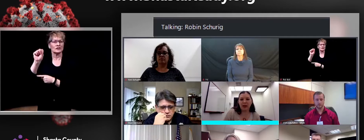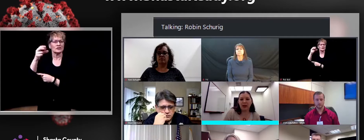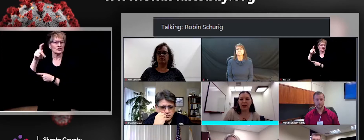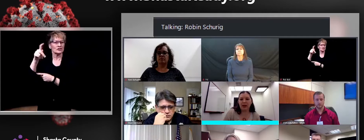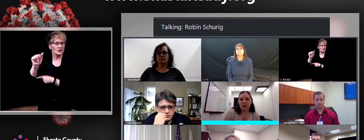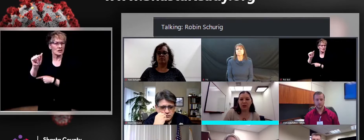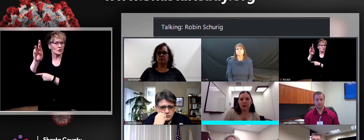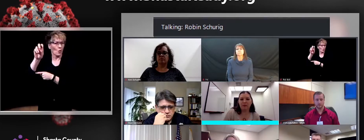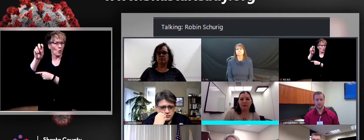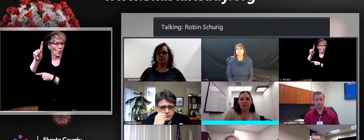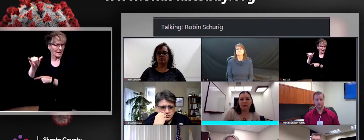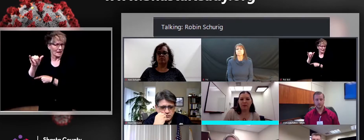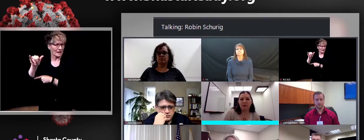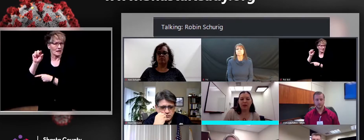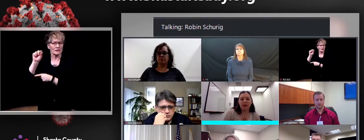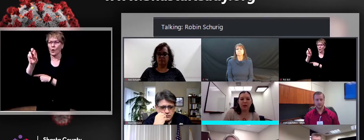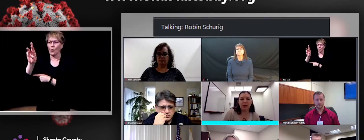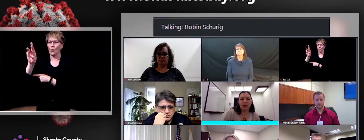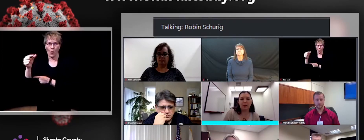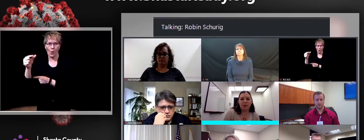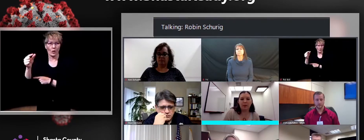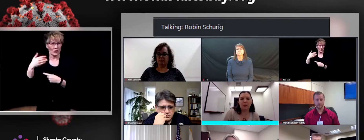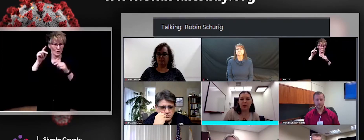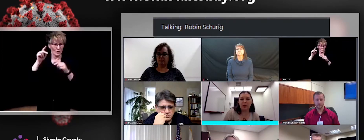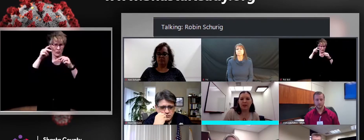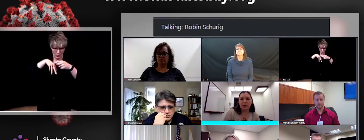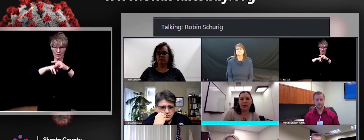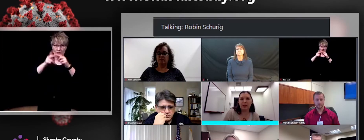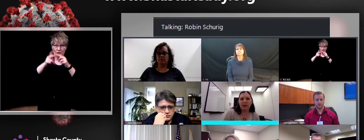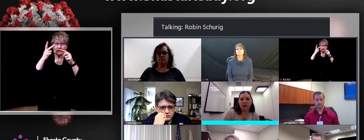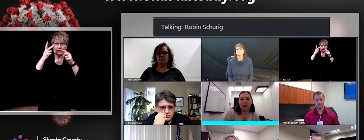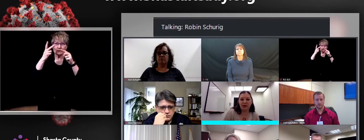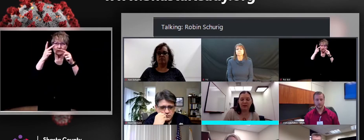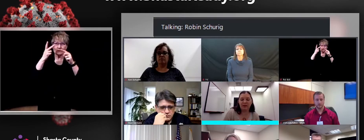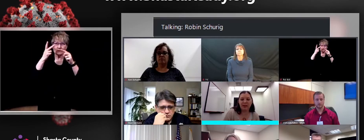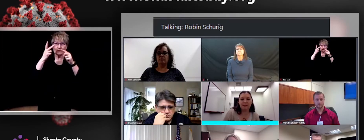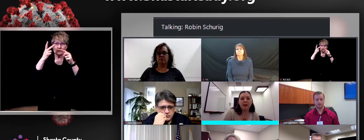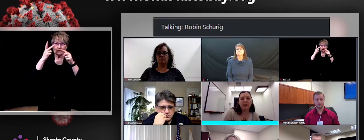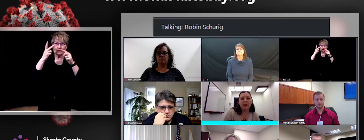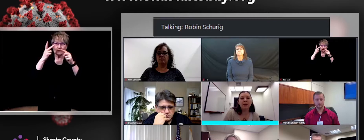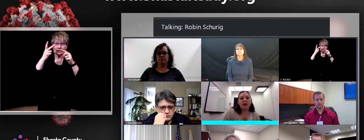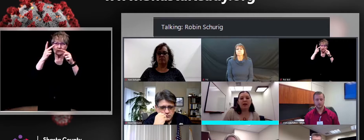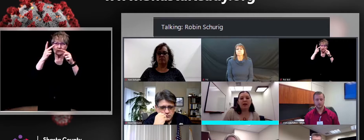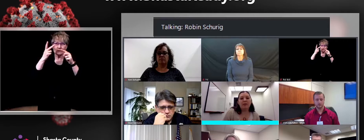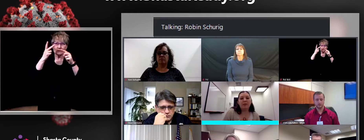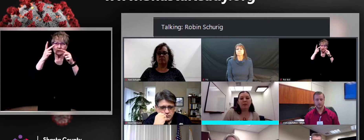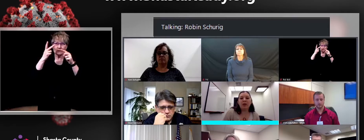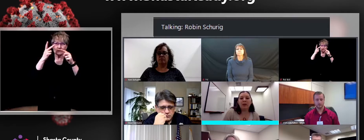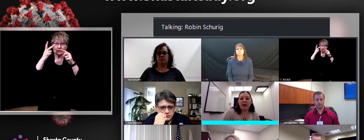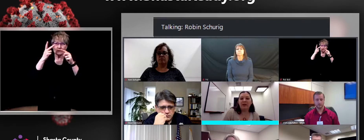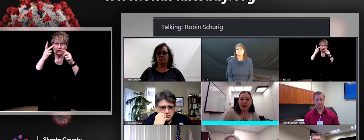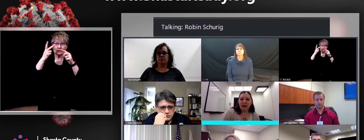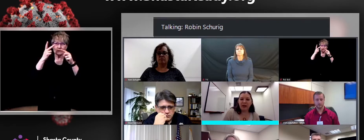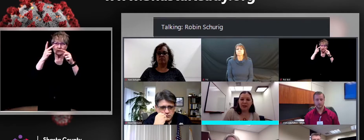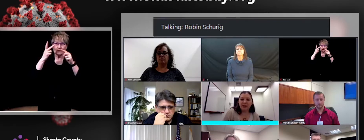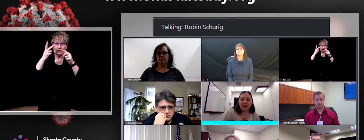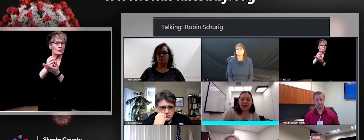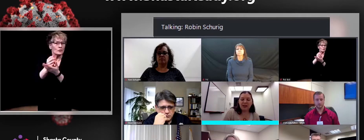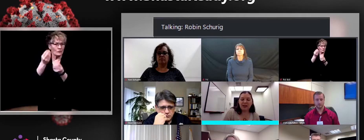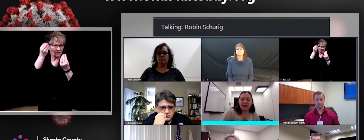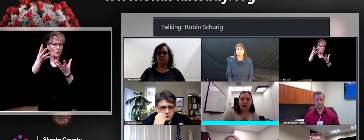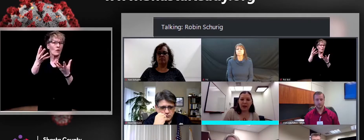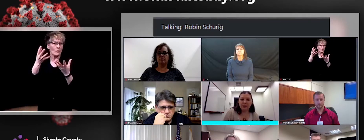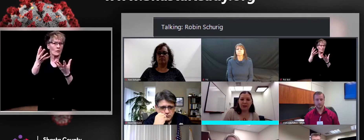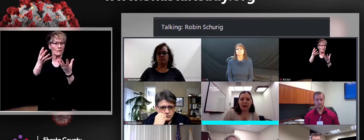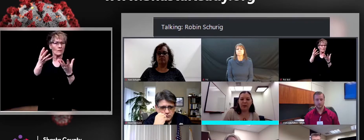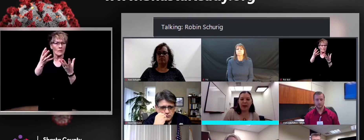can click and enter your information so that we will know to contact you when it's your turn to get a vaccine. If people don't have internet